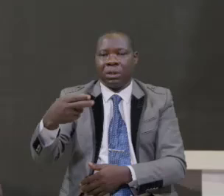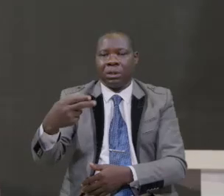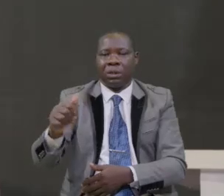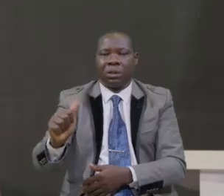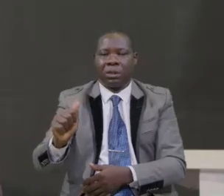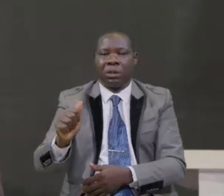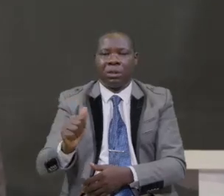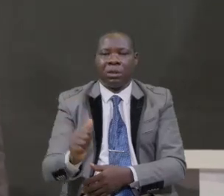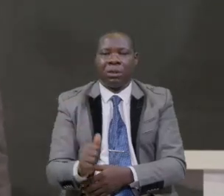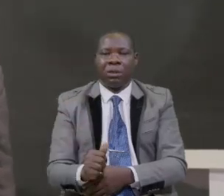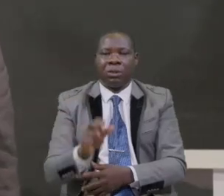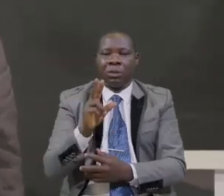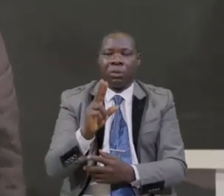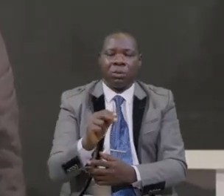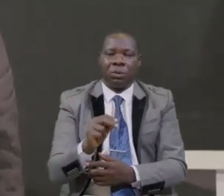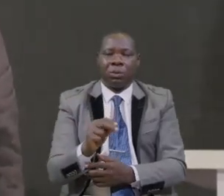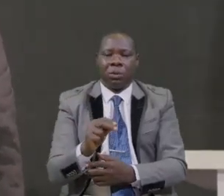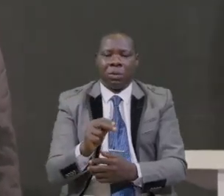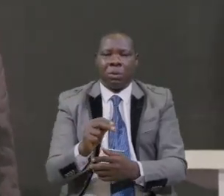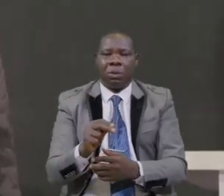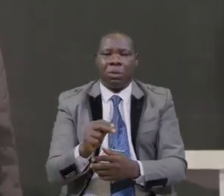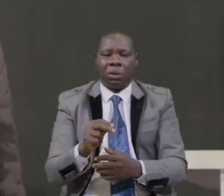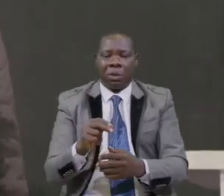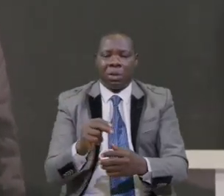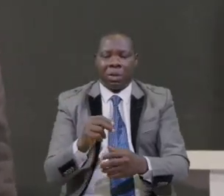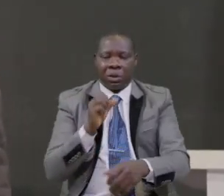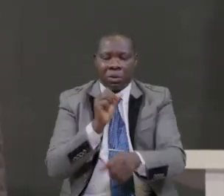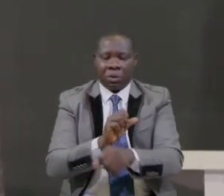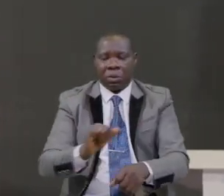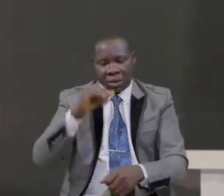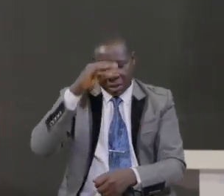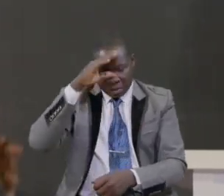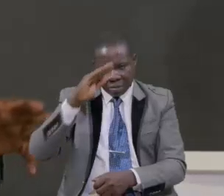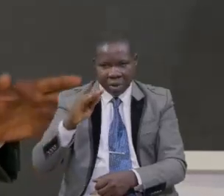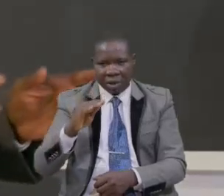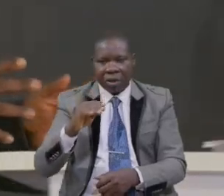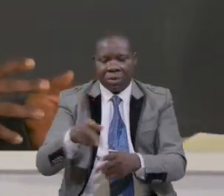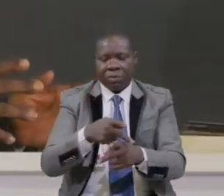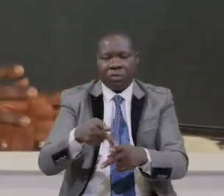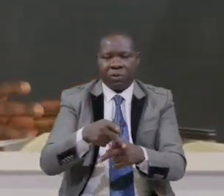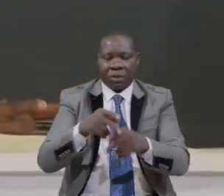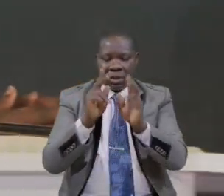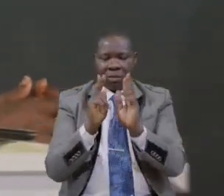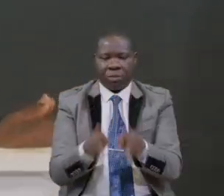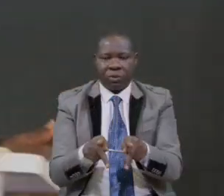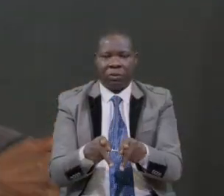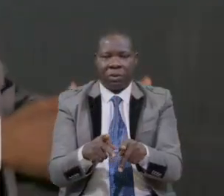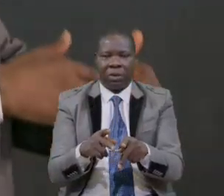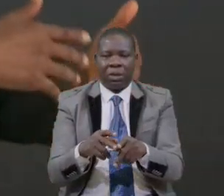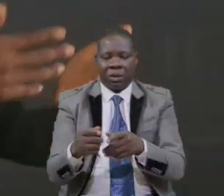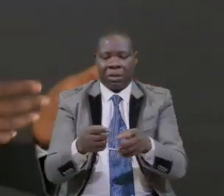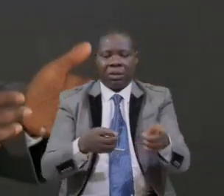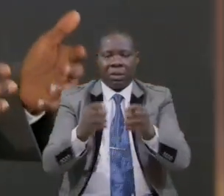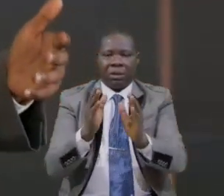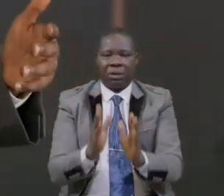engaged man, employed man, professional man, director, will